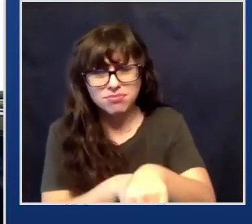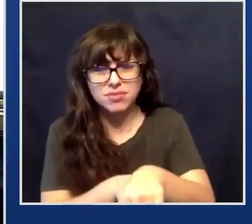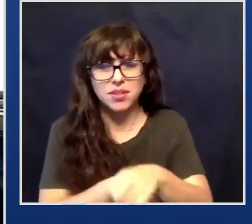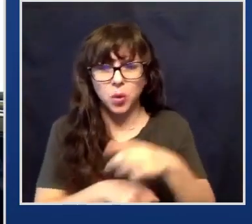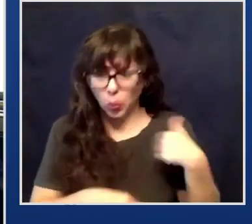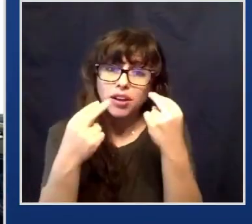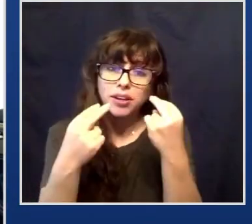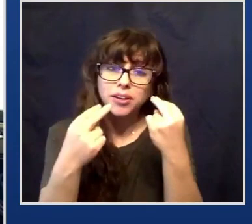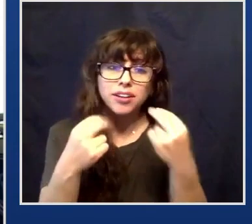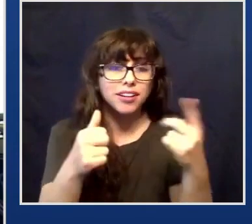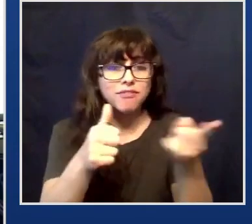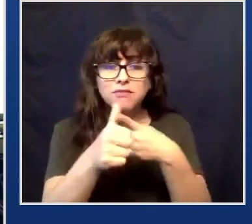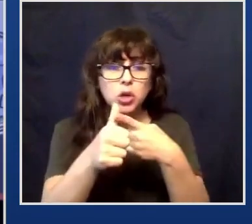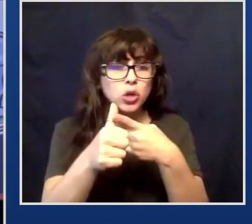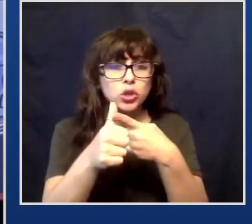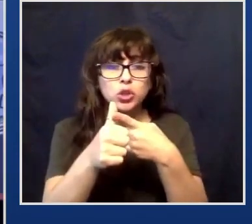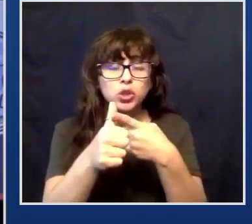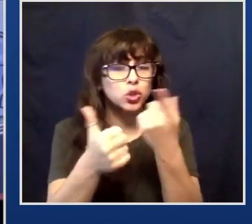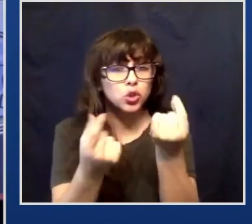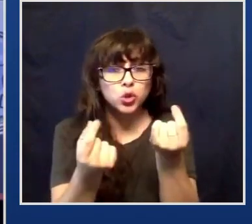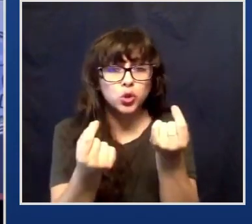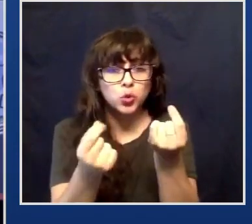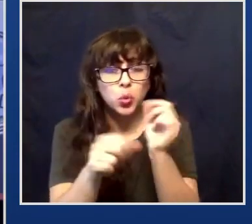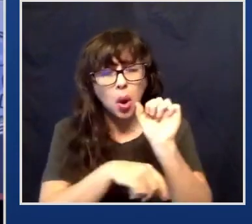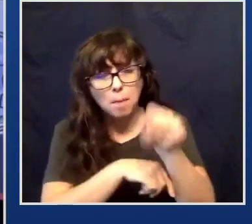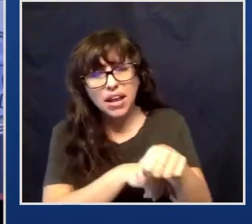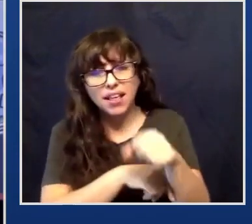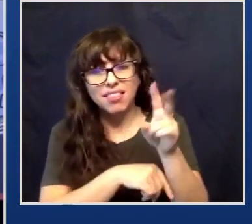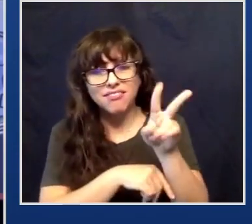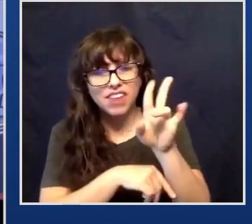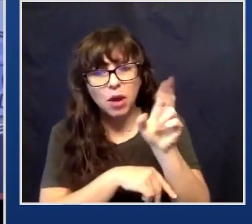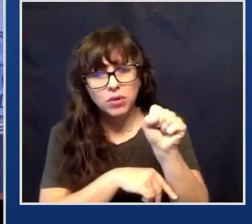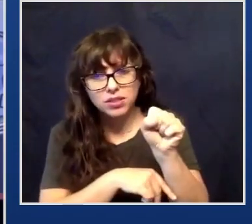Look, is beating Donald Trump.